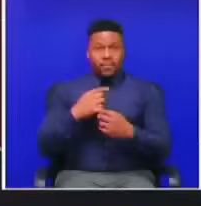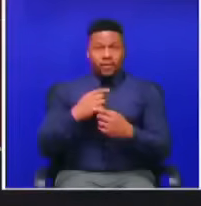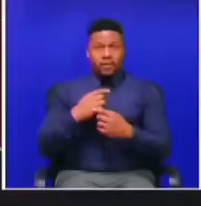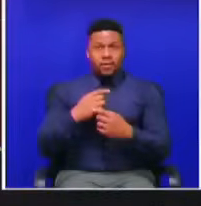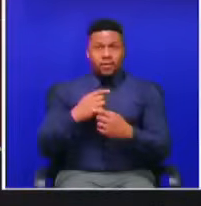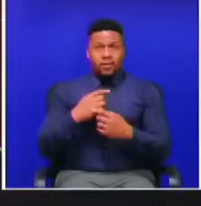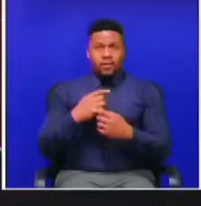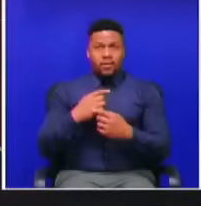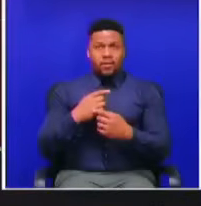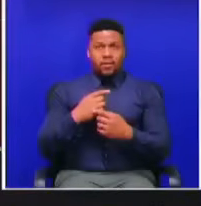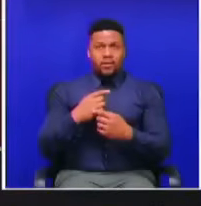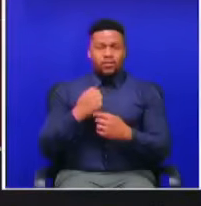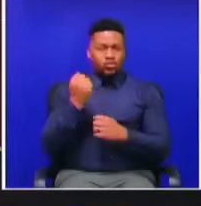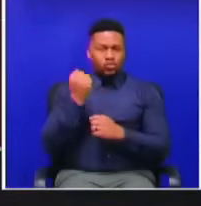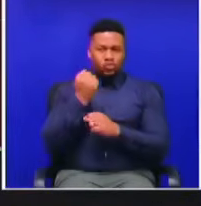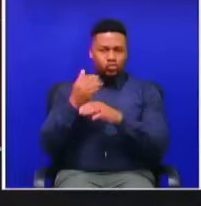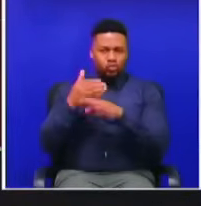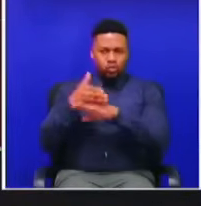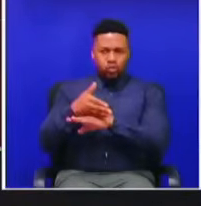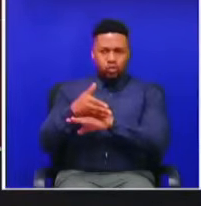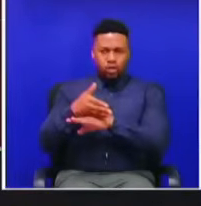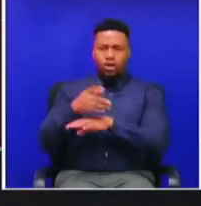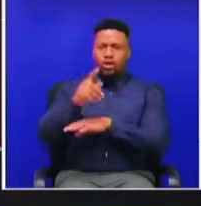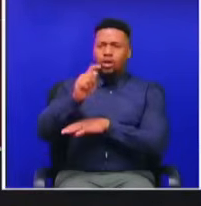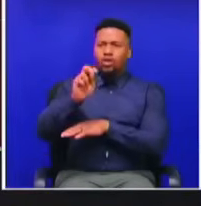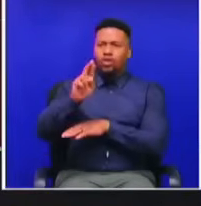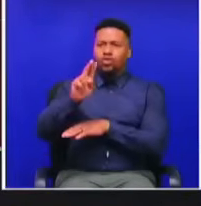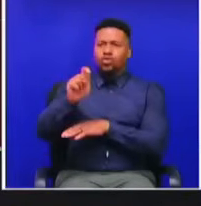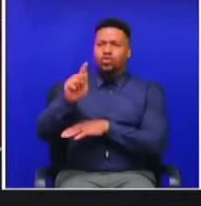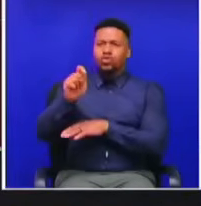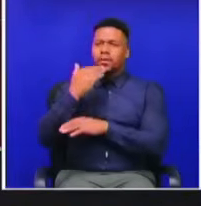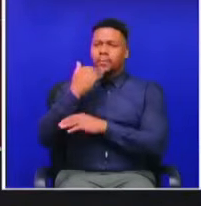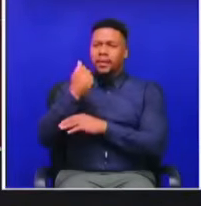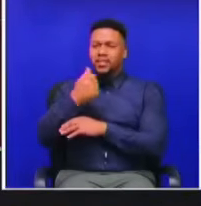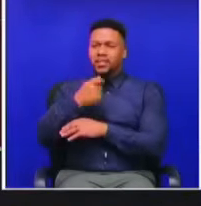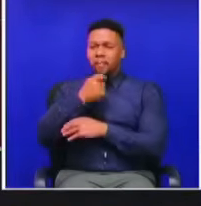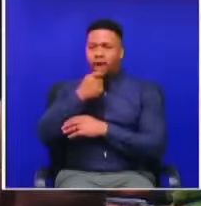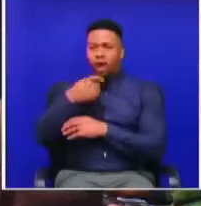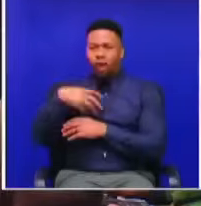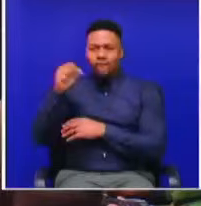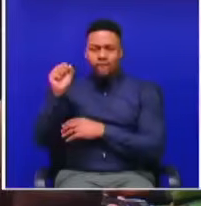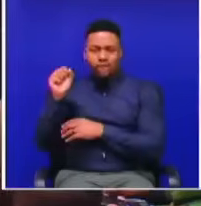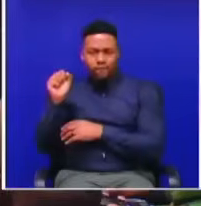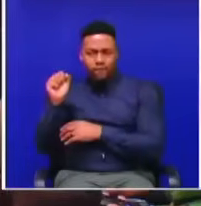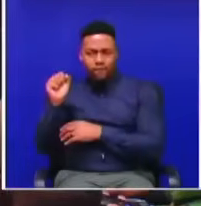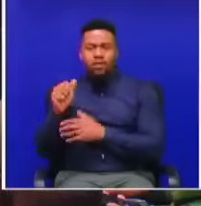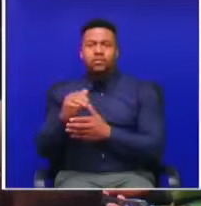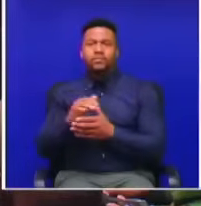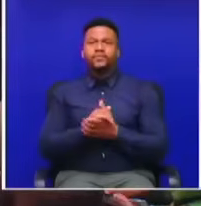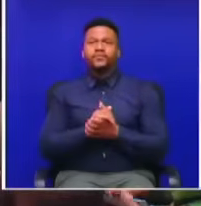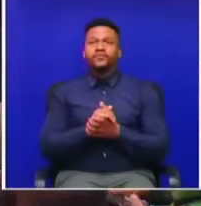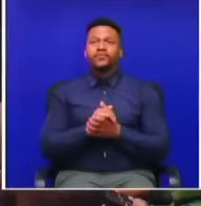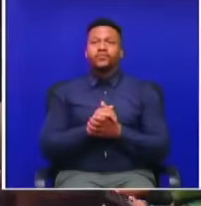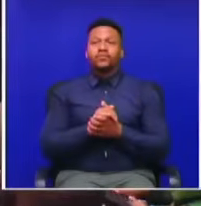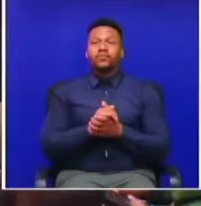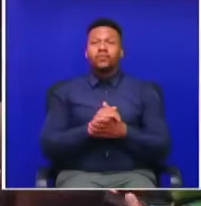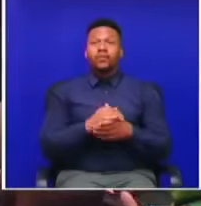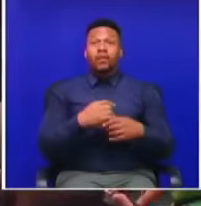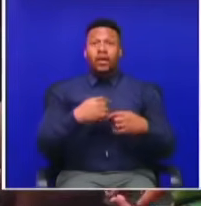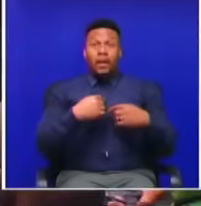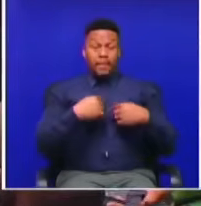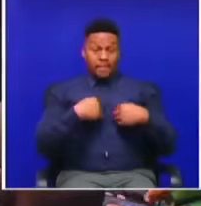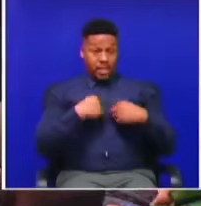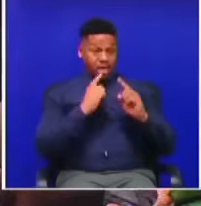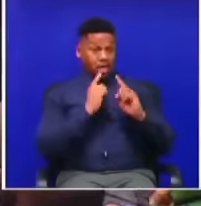Honorable Klute, can you please switch off your mic? What I said in my reply in chief